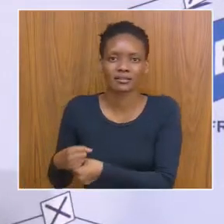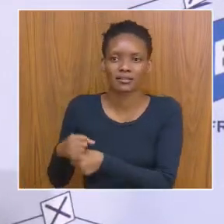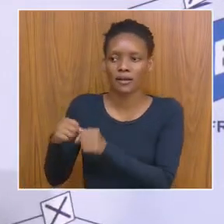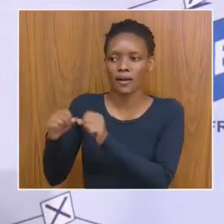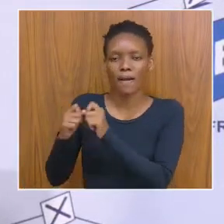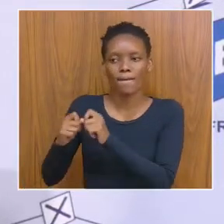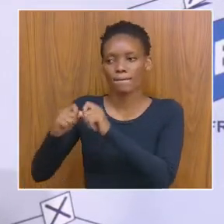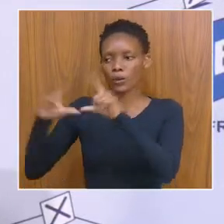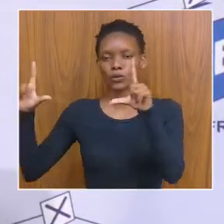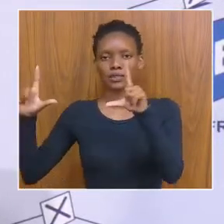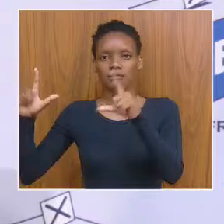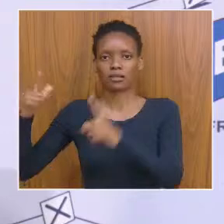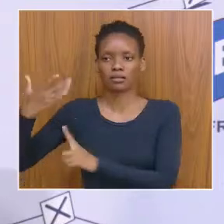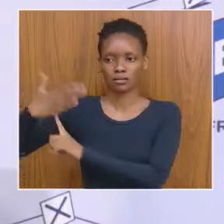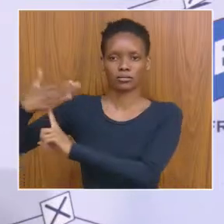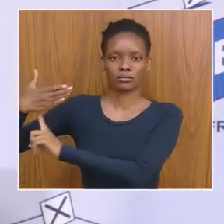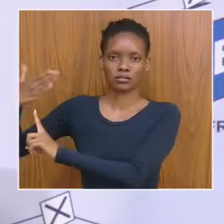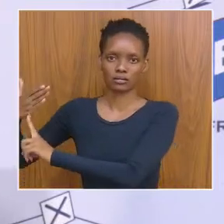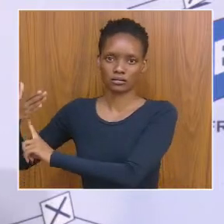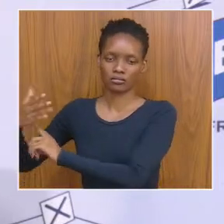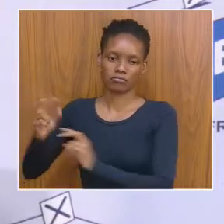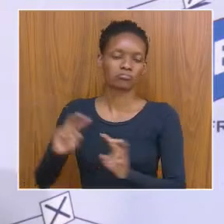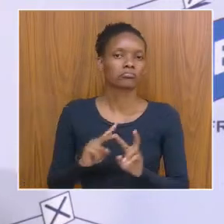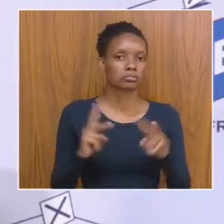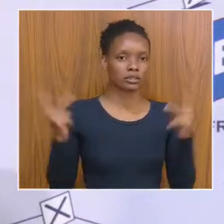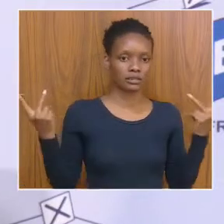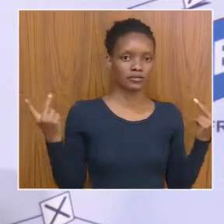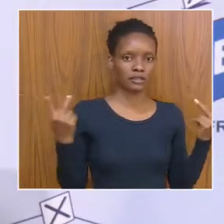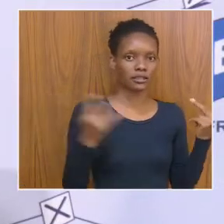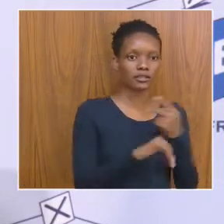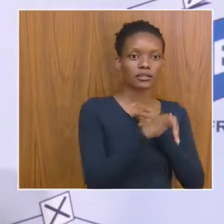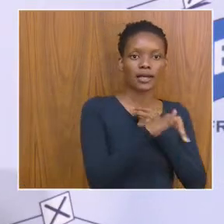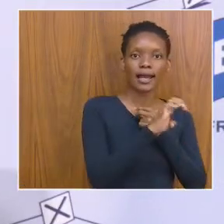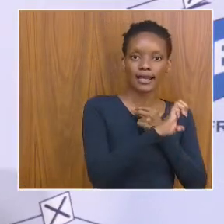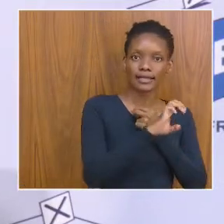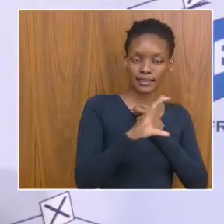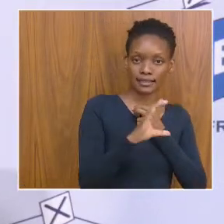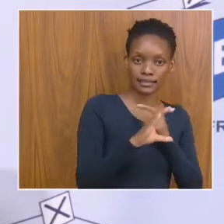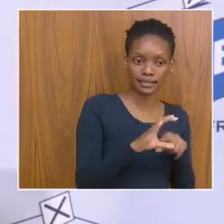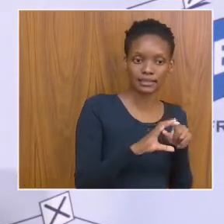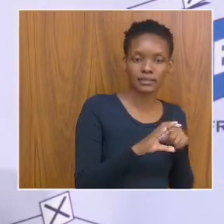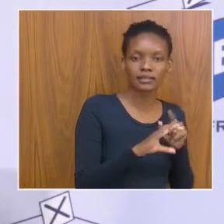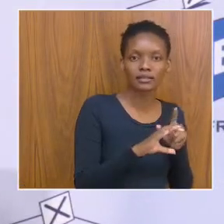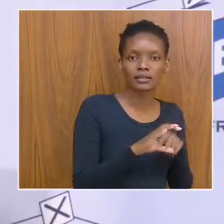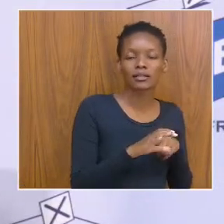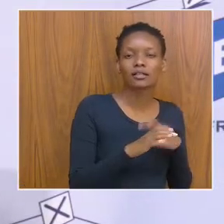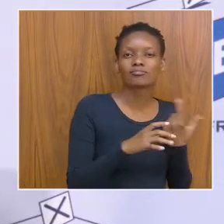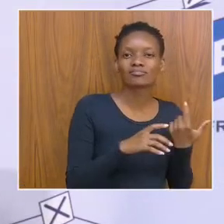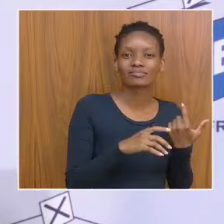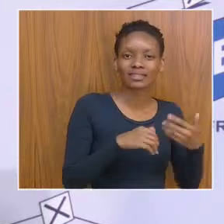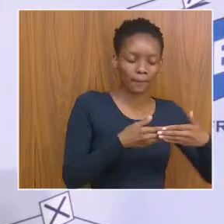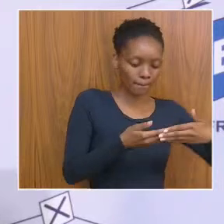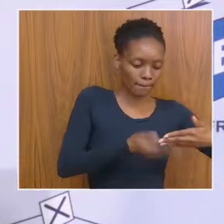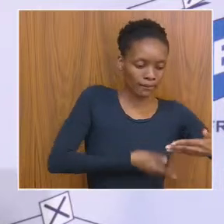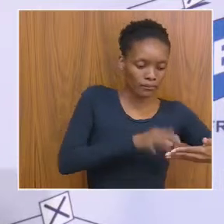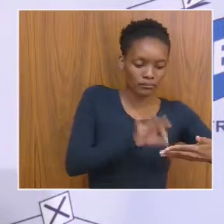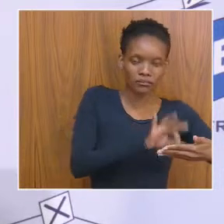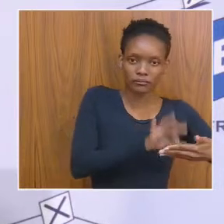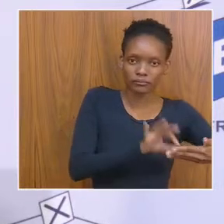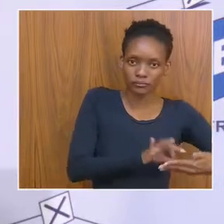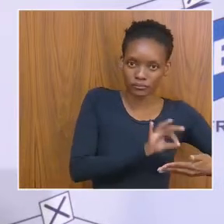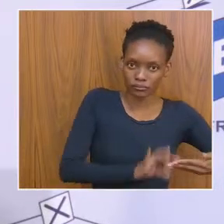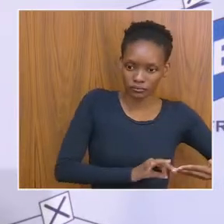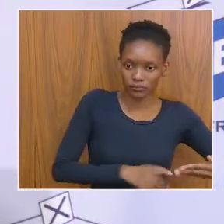puts up. The only interest of the commission are the identifiers on the ballot paper. For the parties that you've